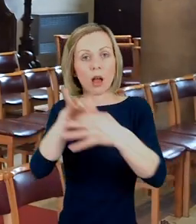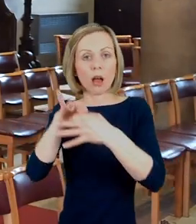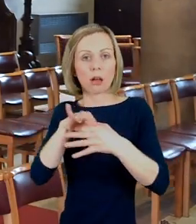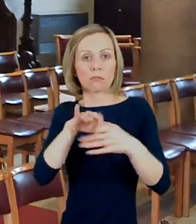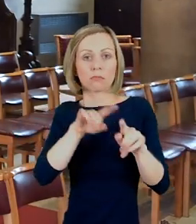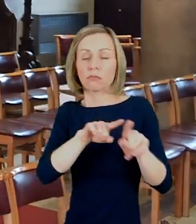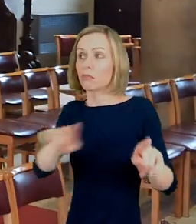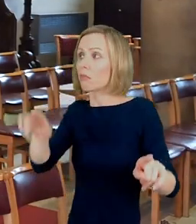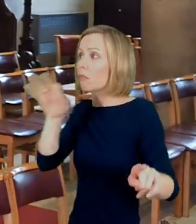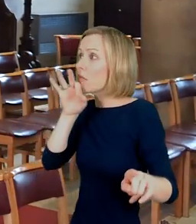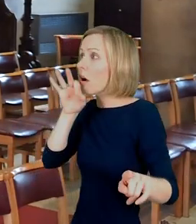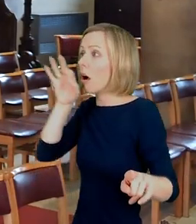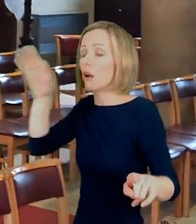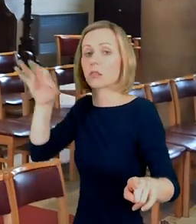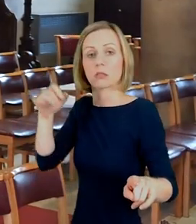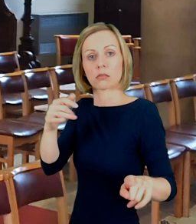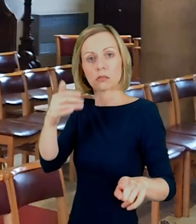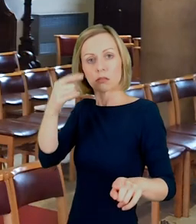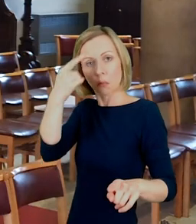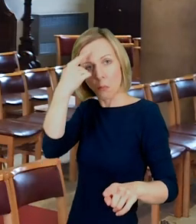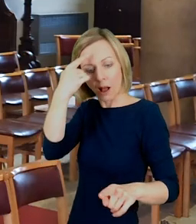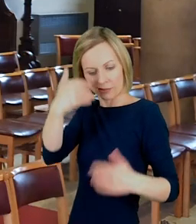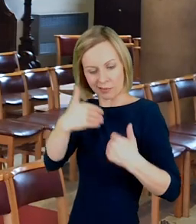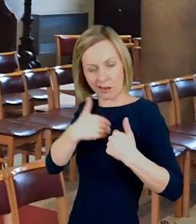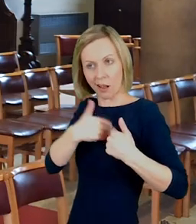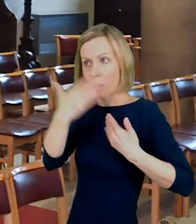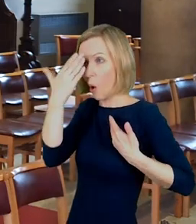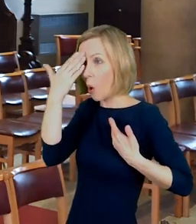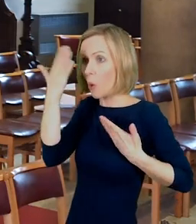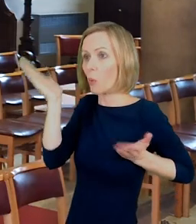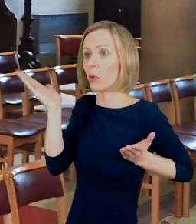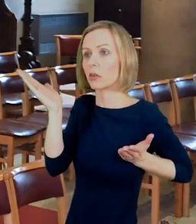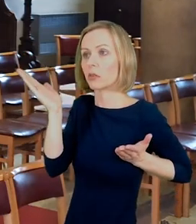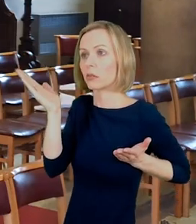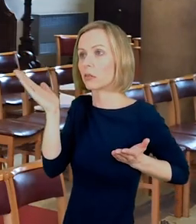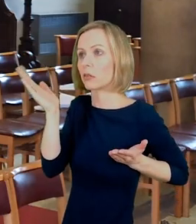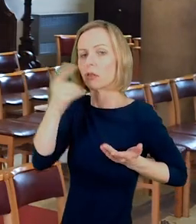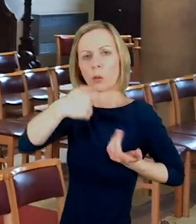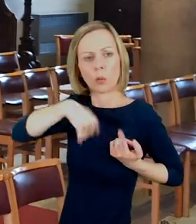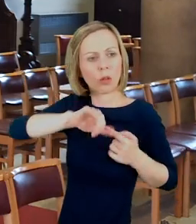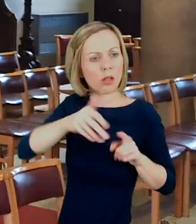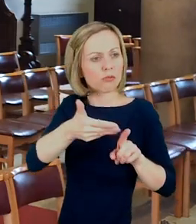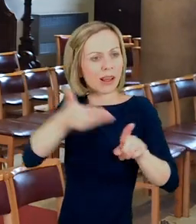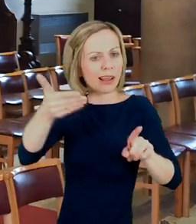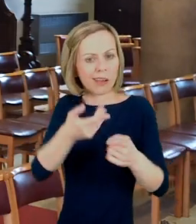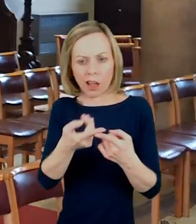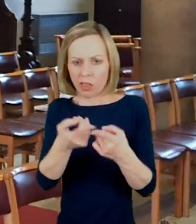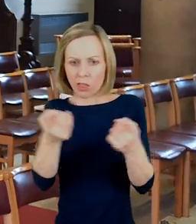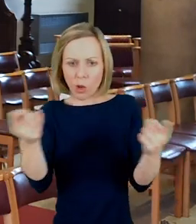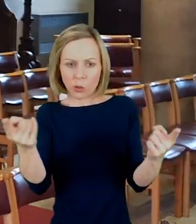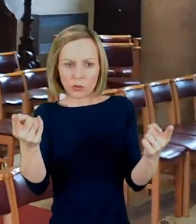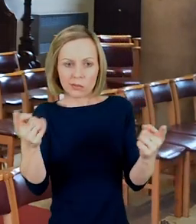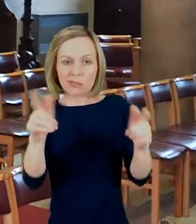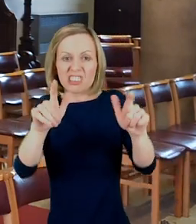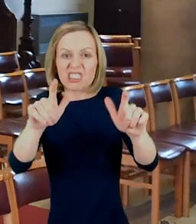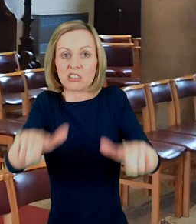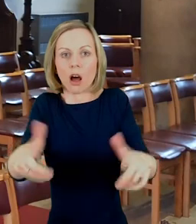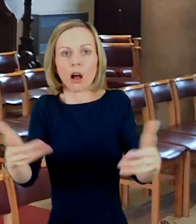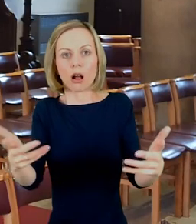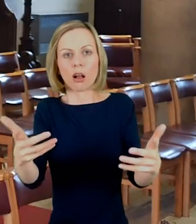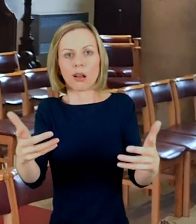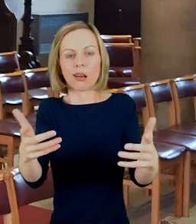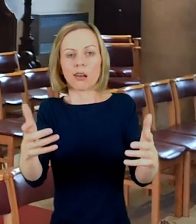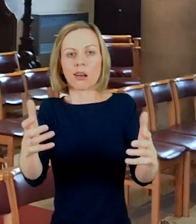ask God to open our minds and hearts to notice our sisters and brothers trapped in modern